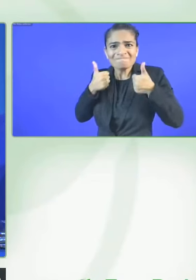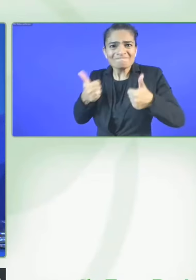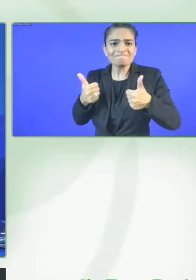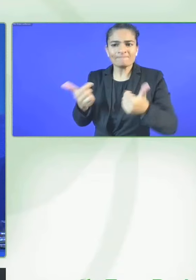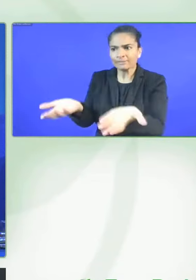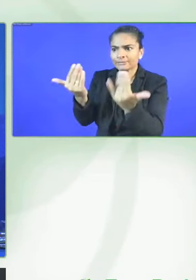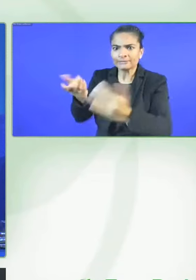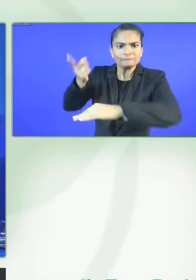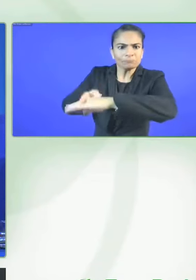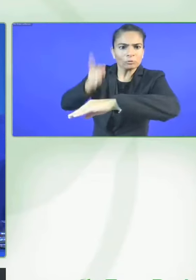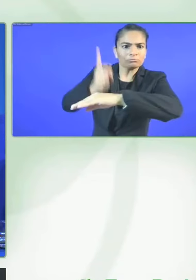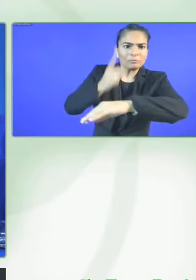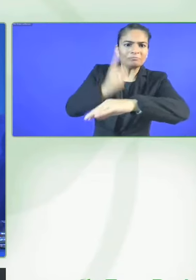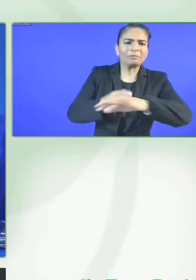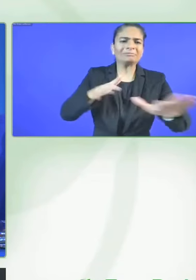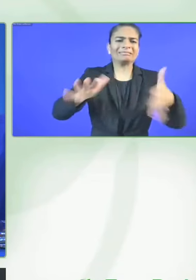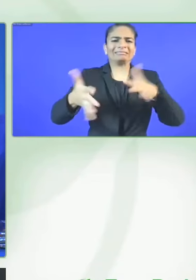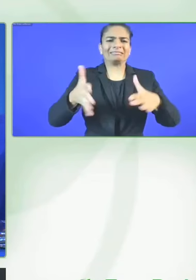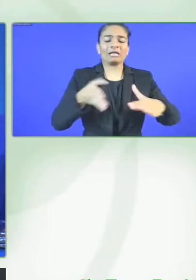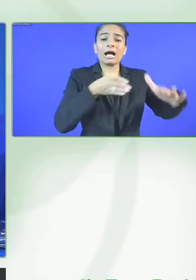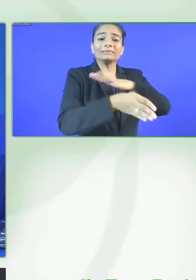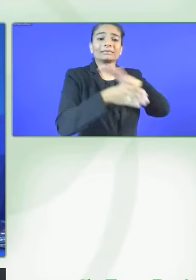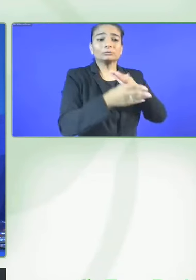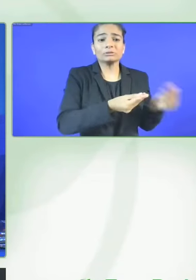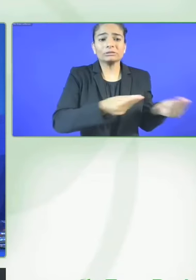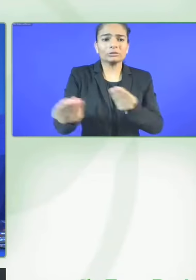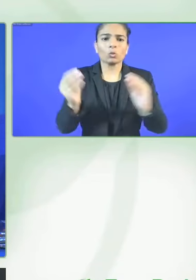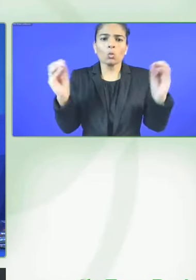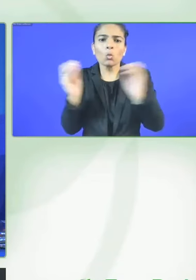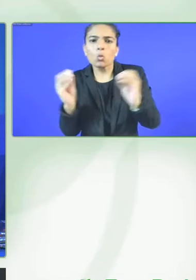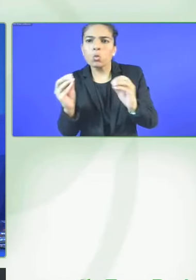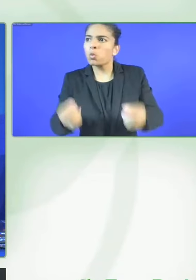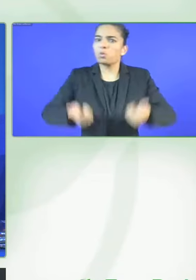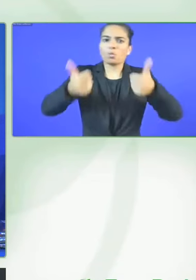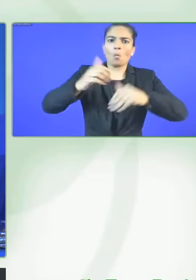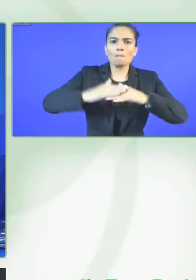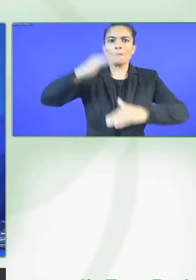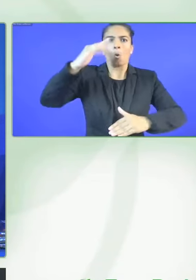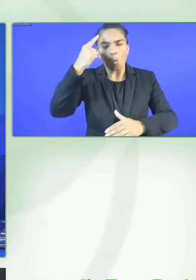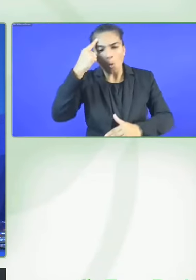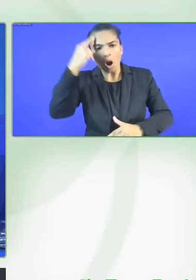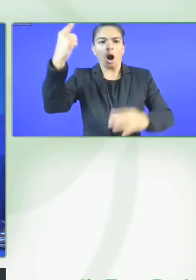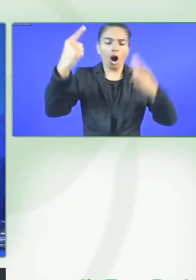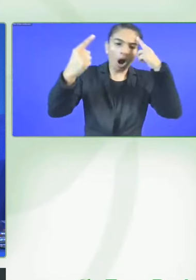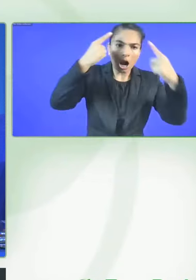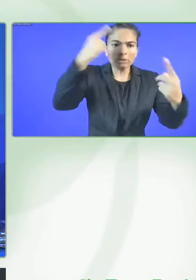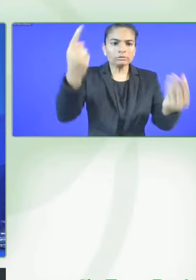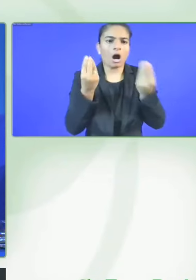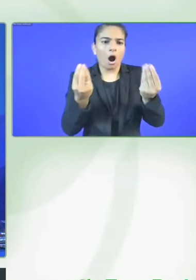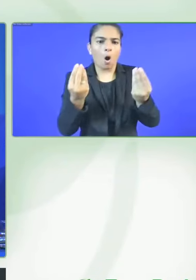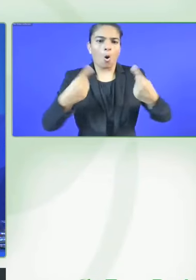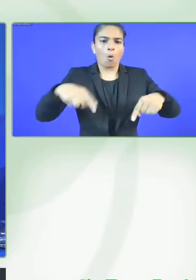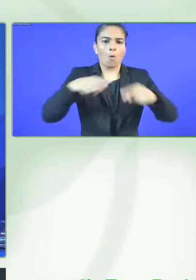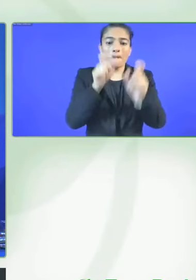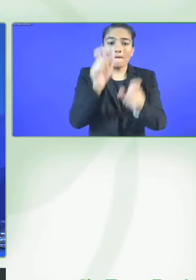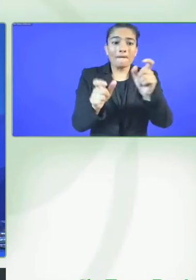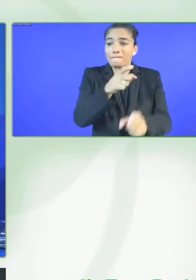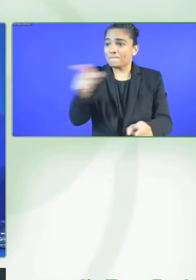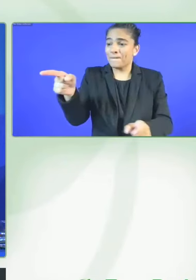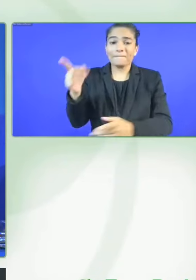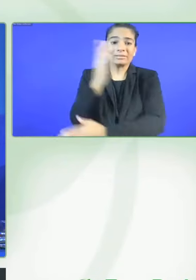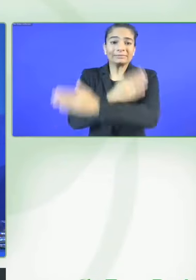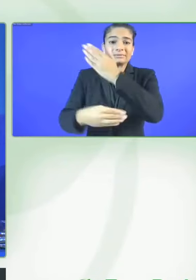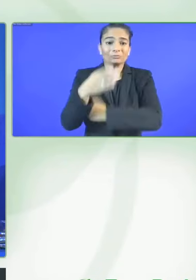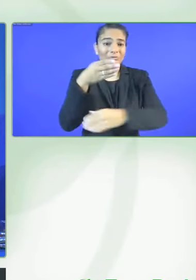the violation before the initial enforcement actions were executed by the Commission. In addition, there were claims,